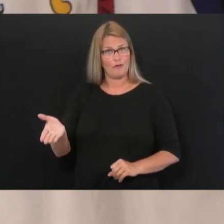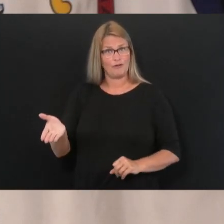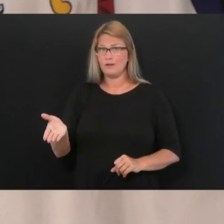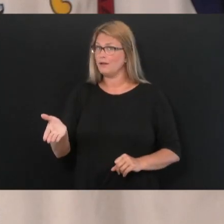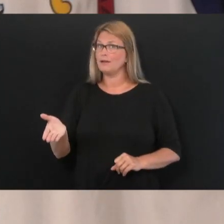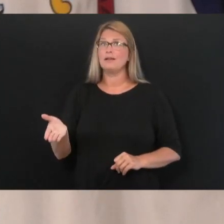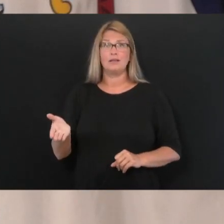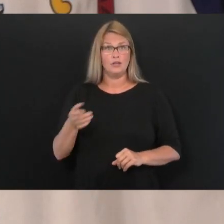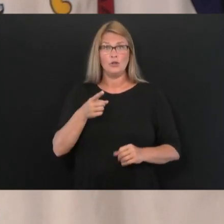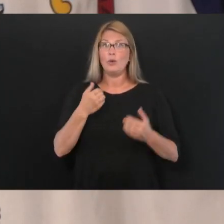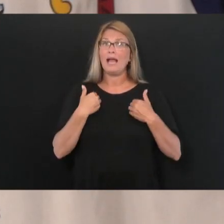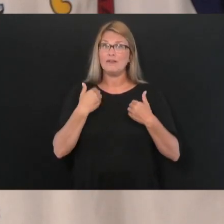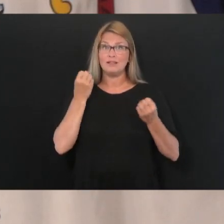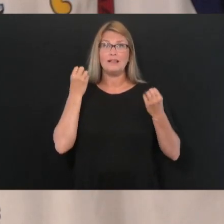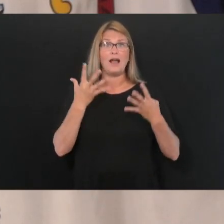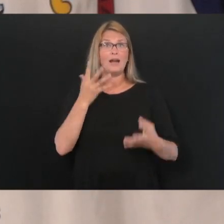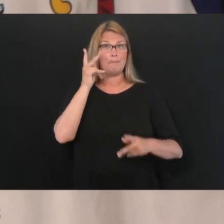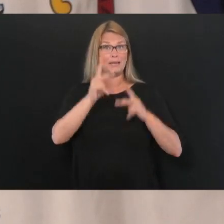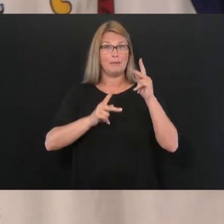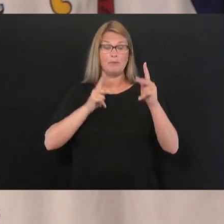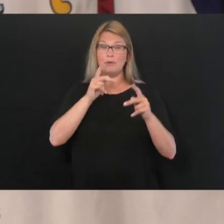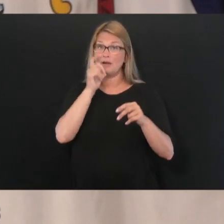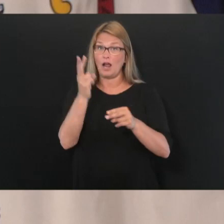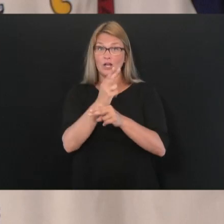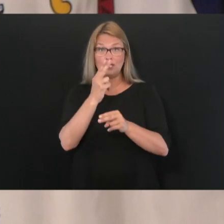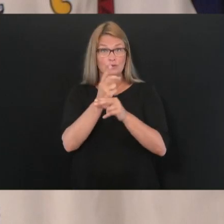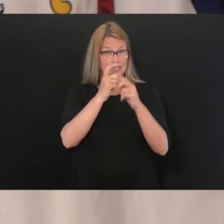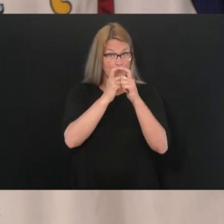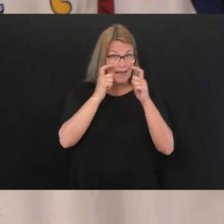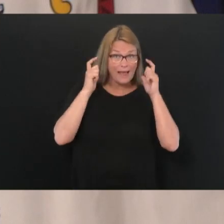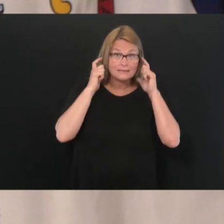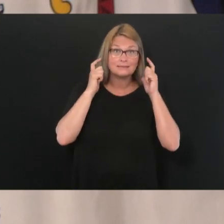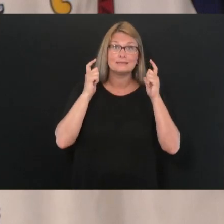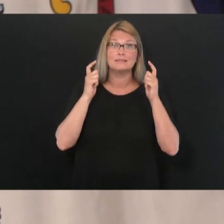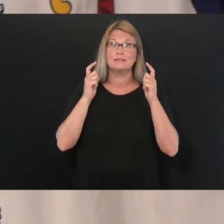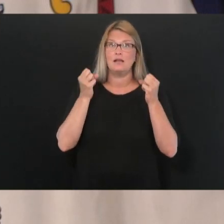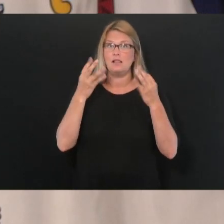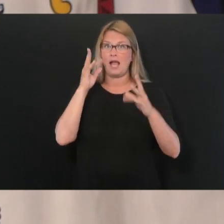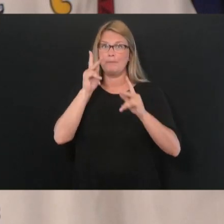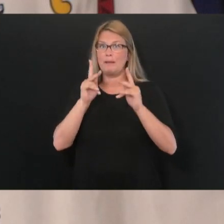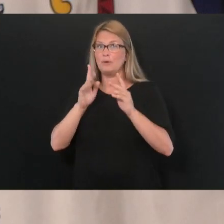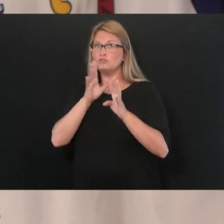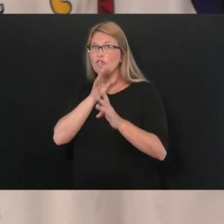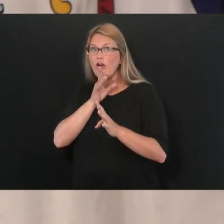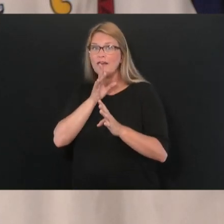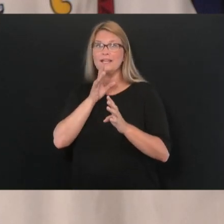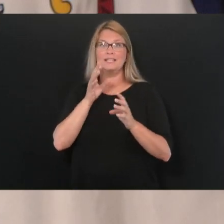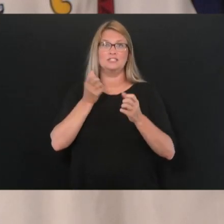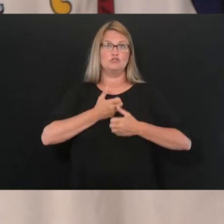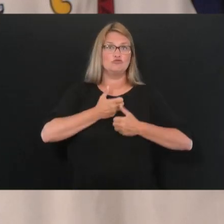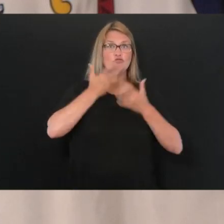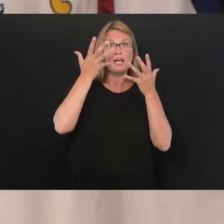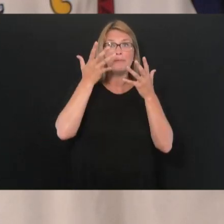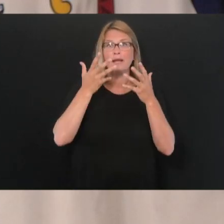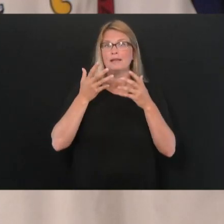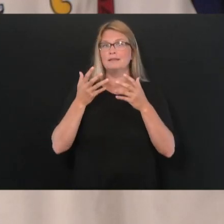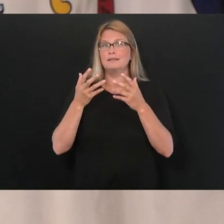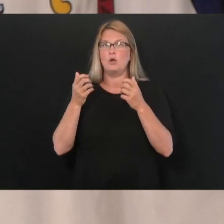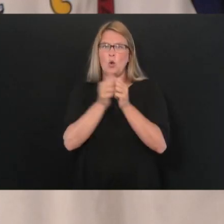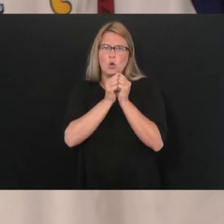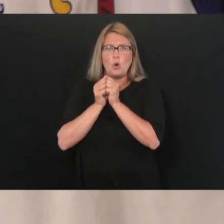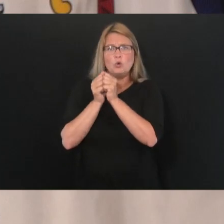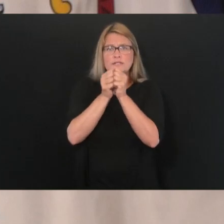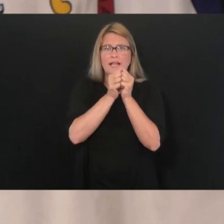that are, you know, not wearing masks, a lot of people that are talking, and a lot of people that are very, very close